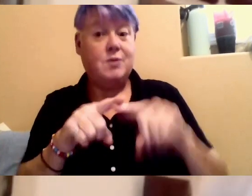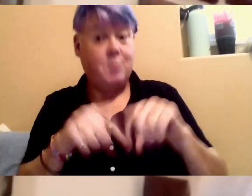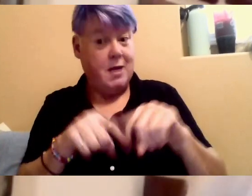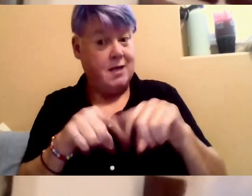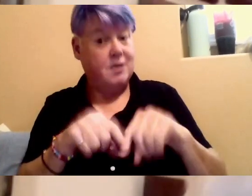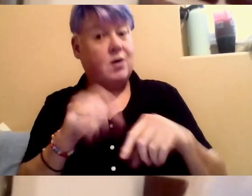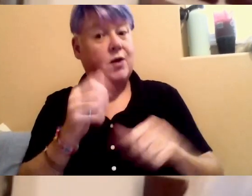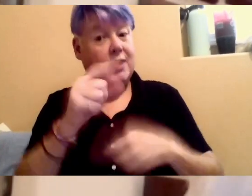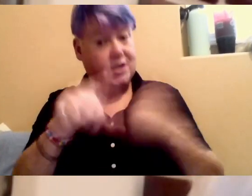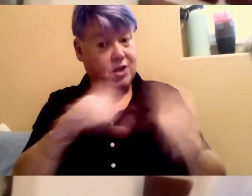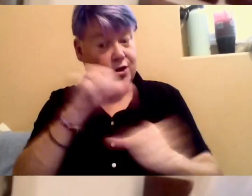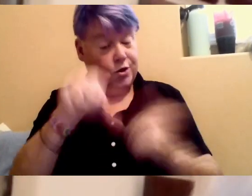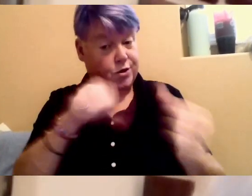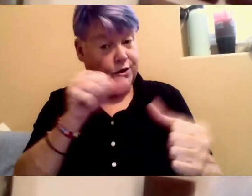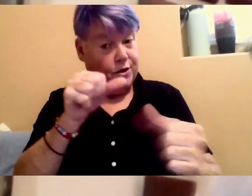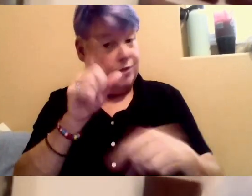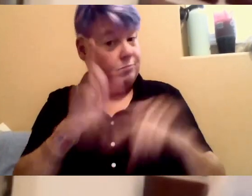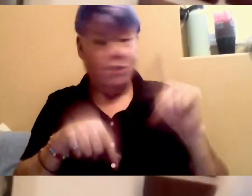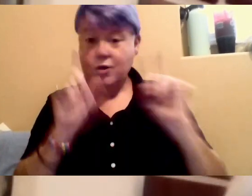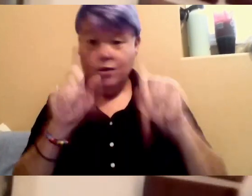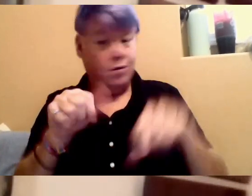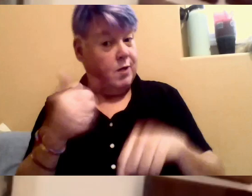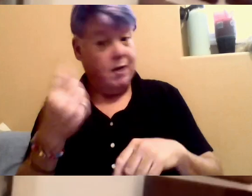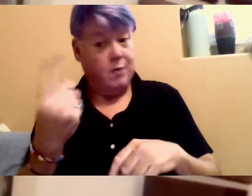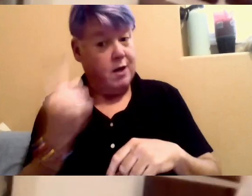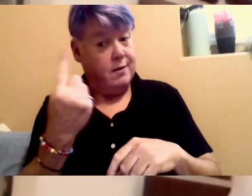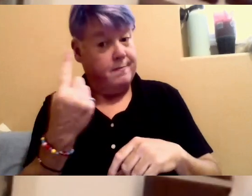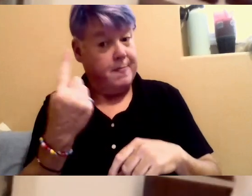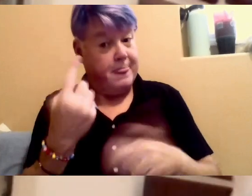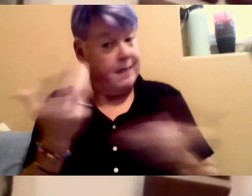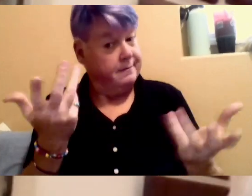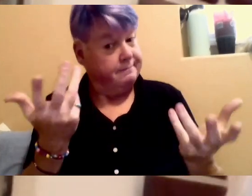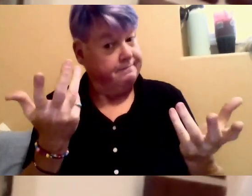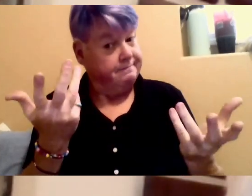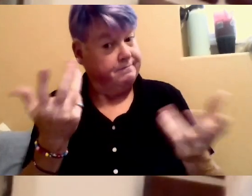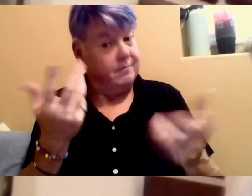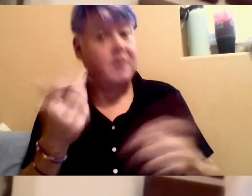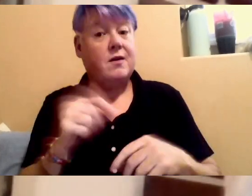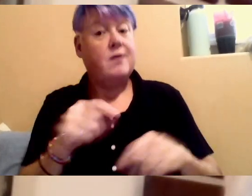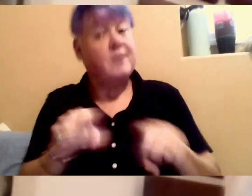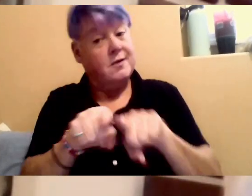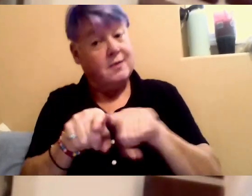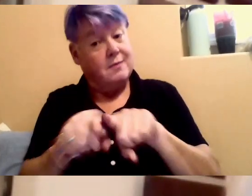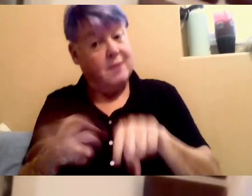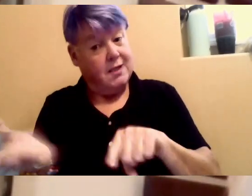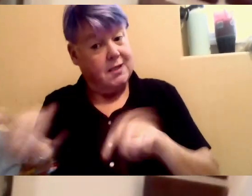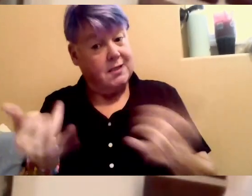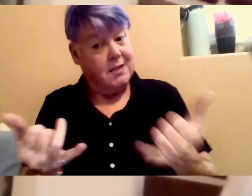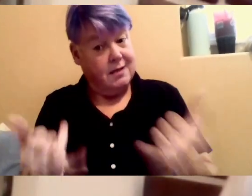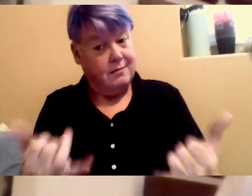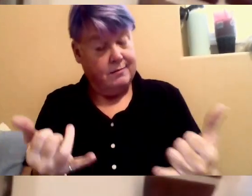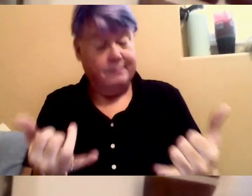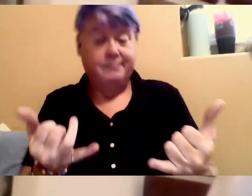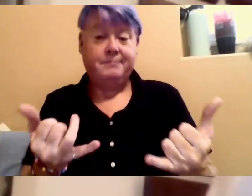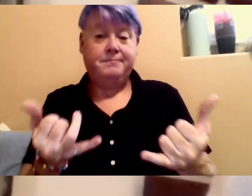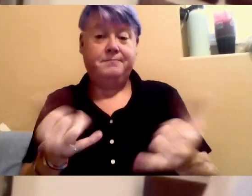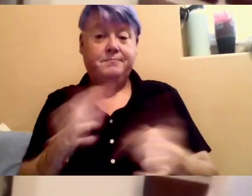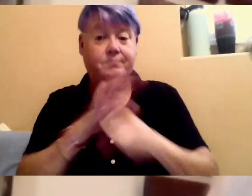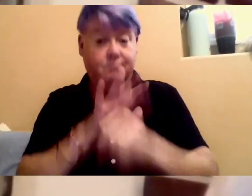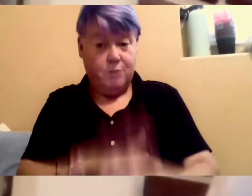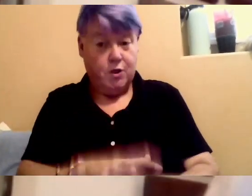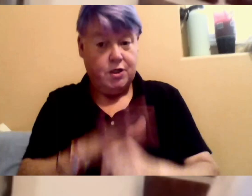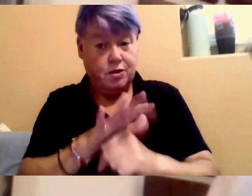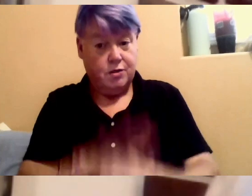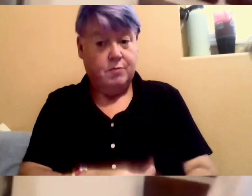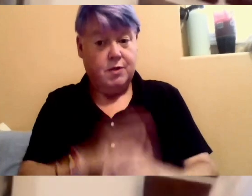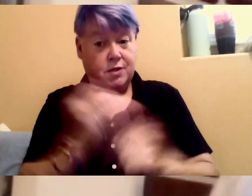out, couldn't go anywhere, you know. And I thought there are similarities. There are the same pressures on people now that